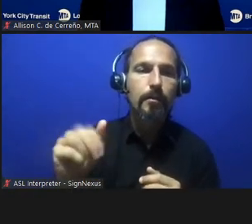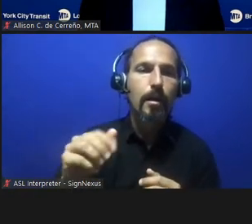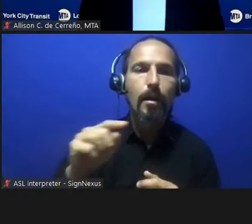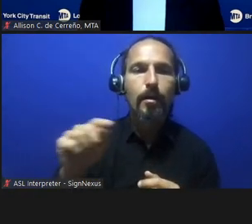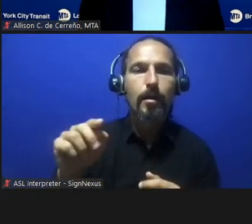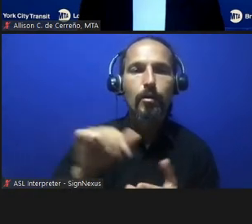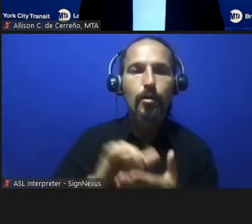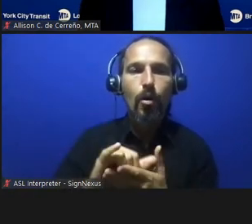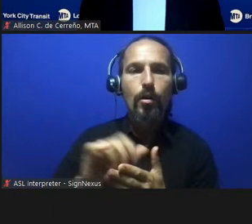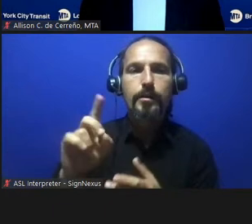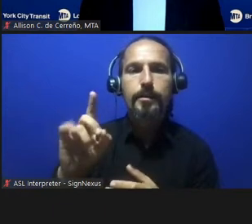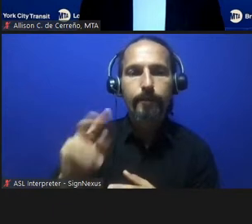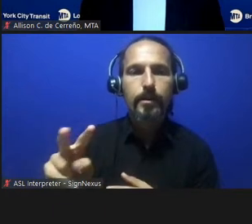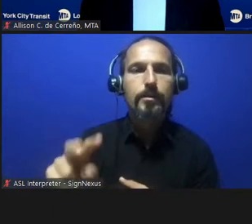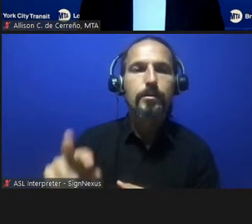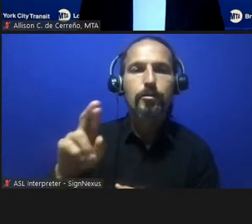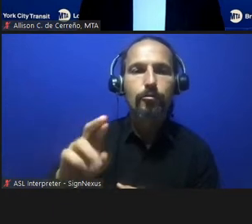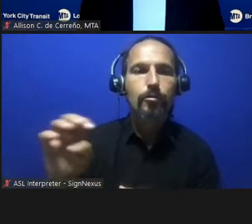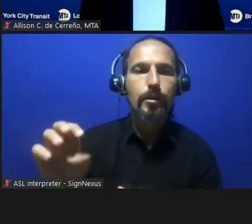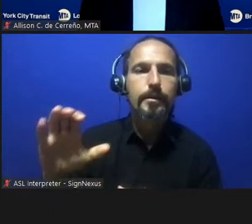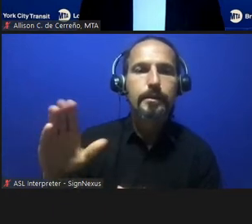ray cbdt